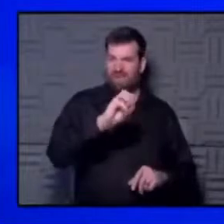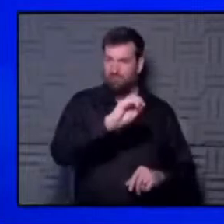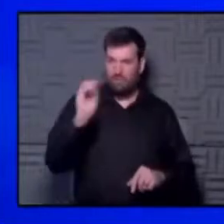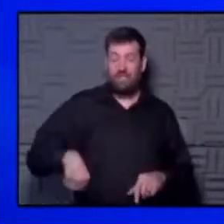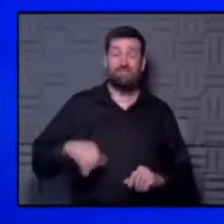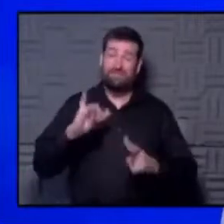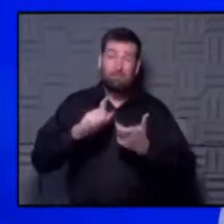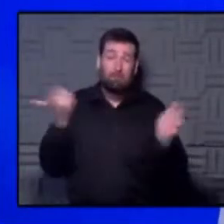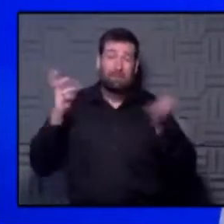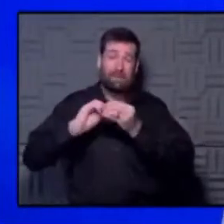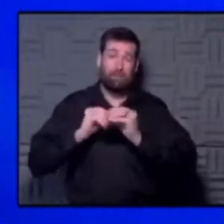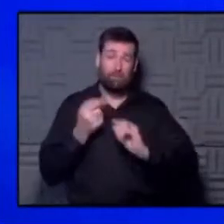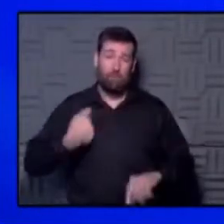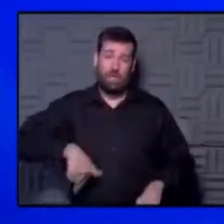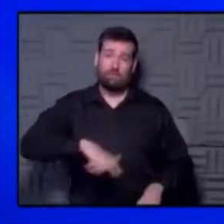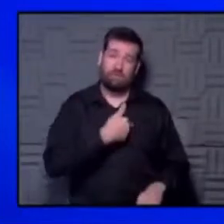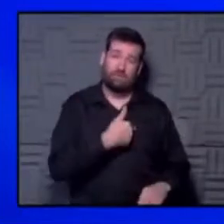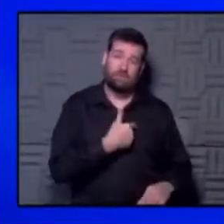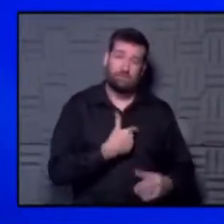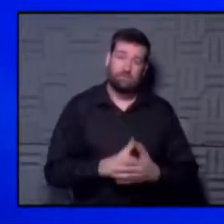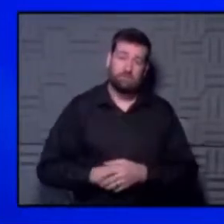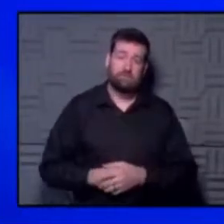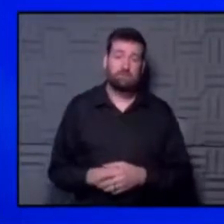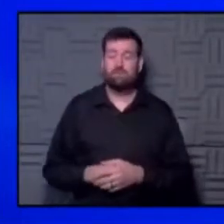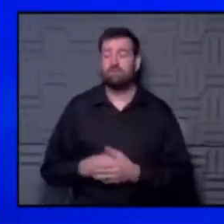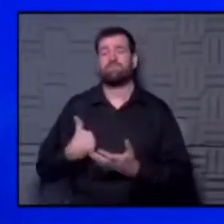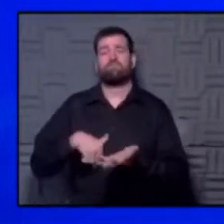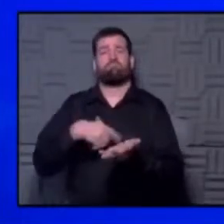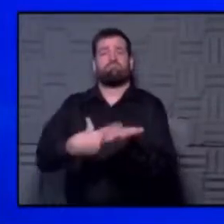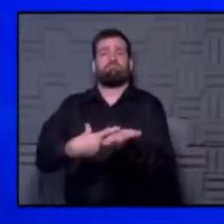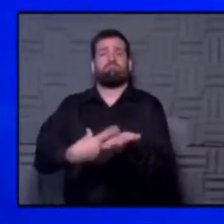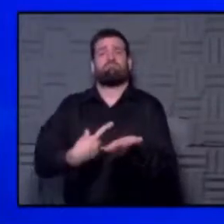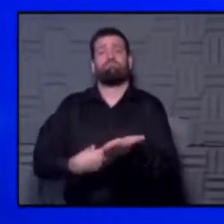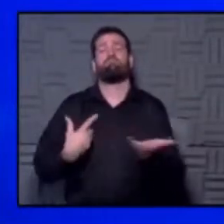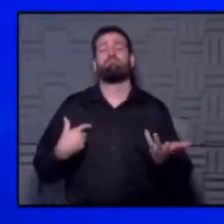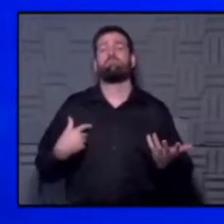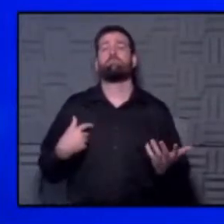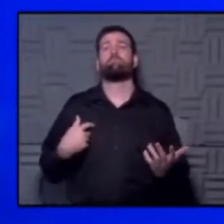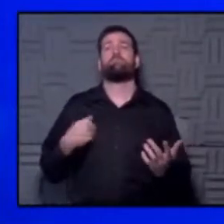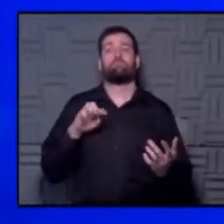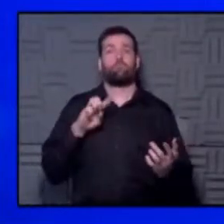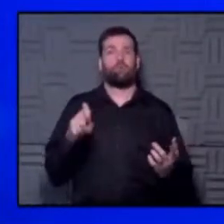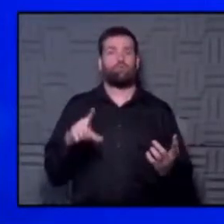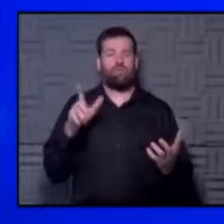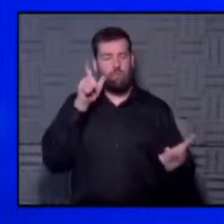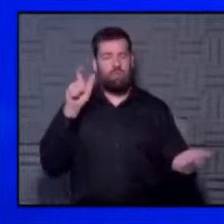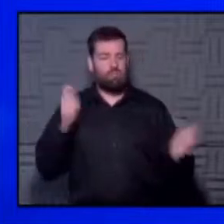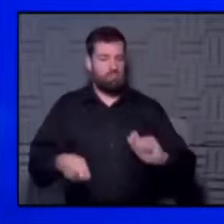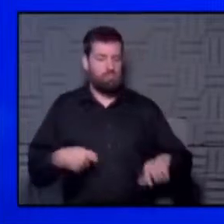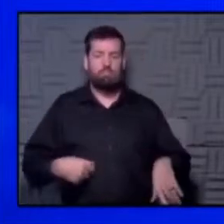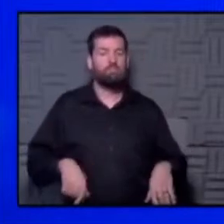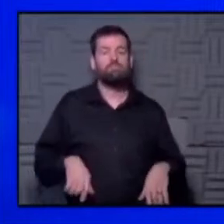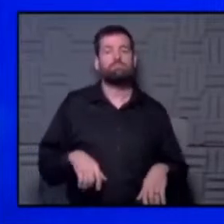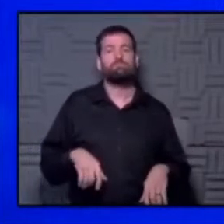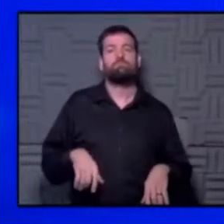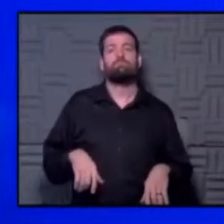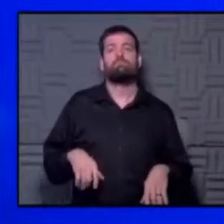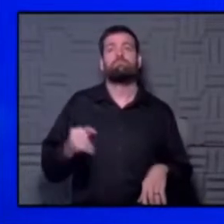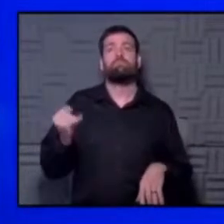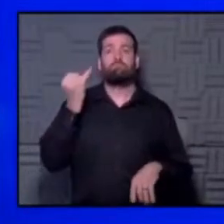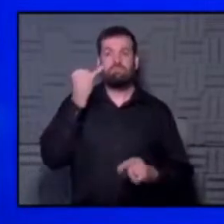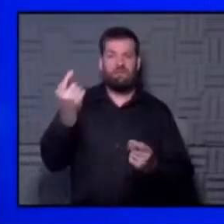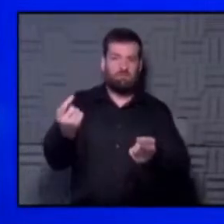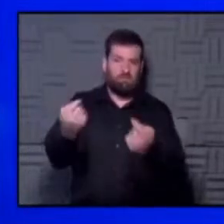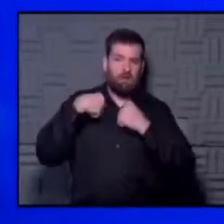number for us, and so that's what we talk about. So the question is, I'm going to reframe it. It's not so much if you come in